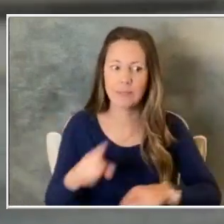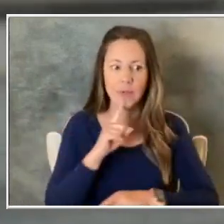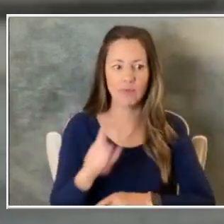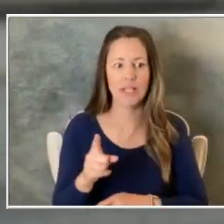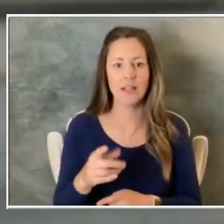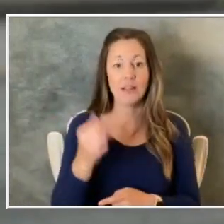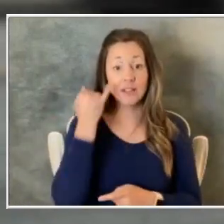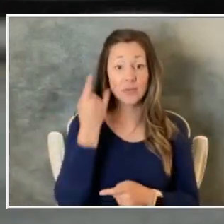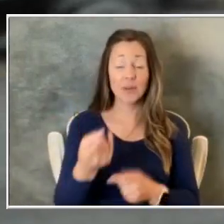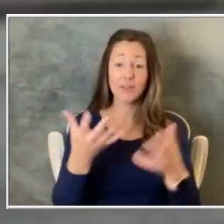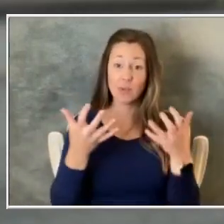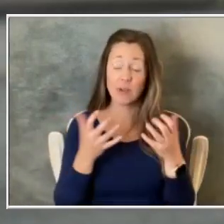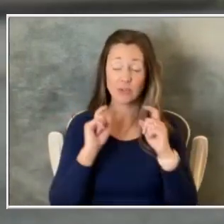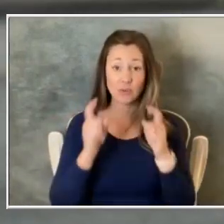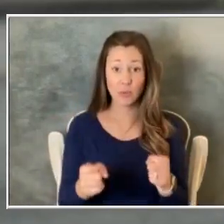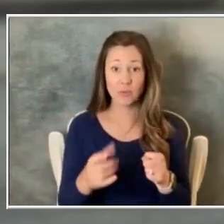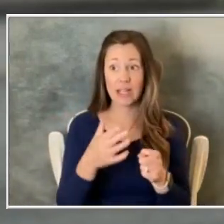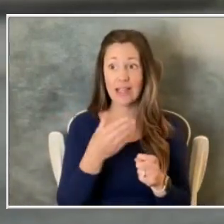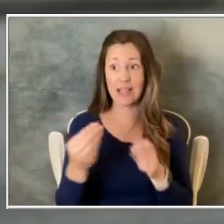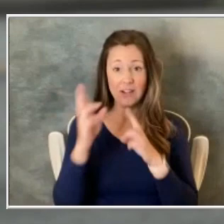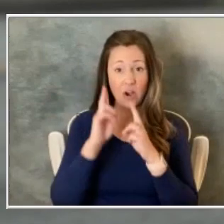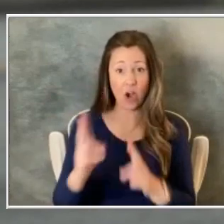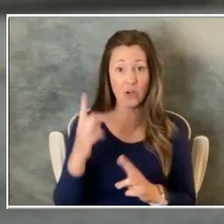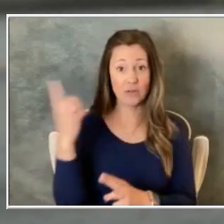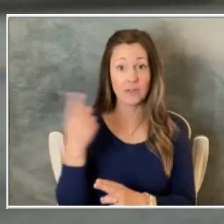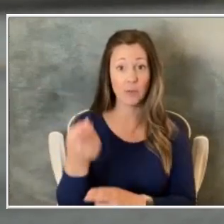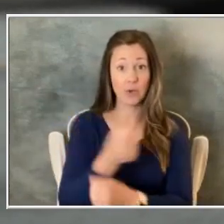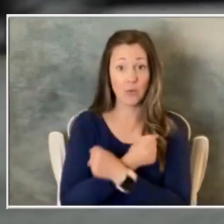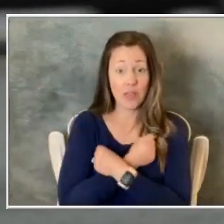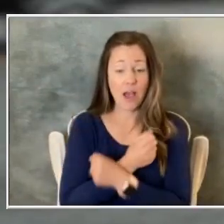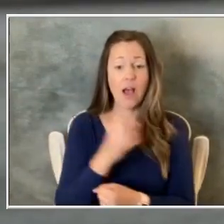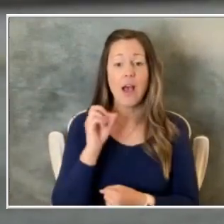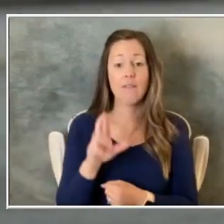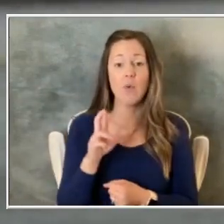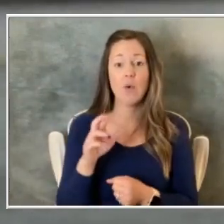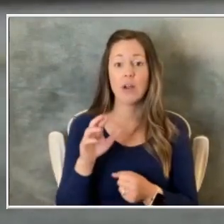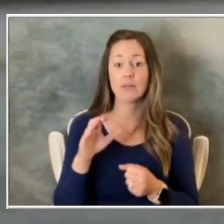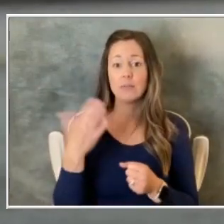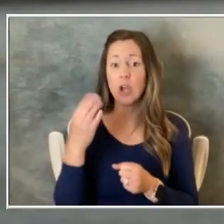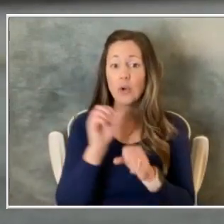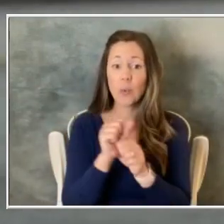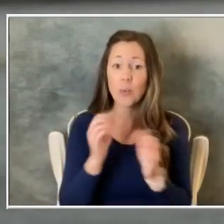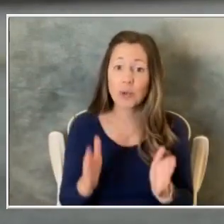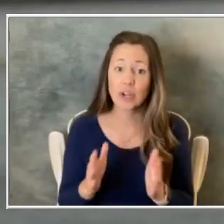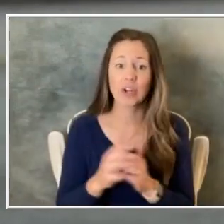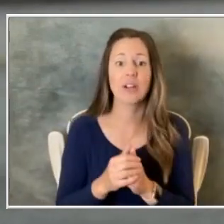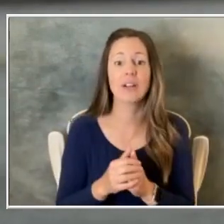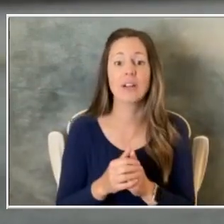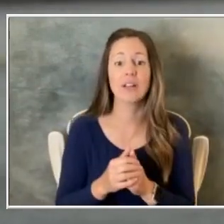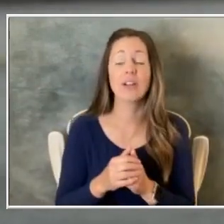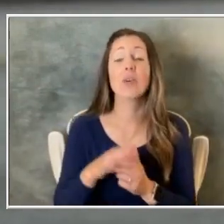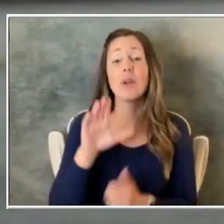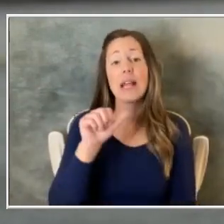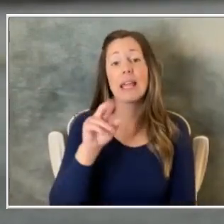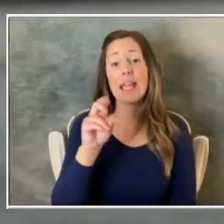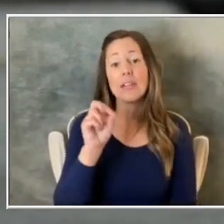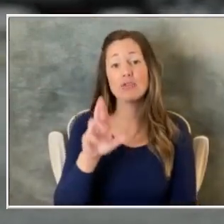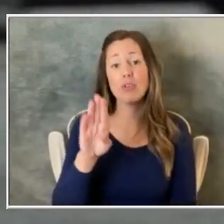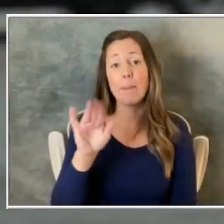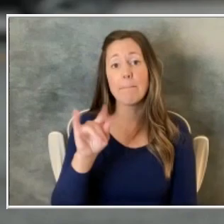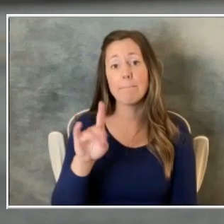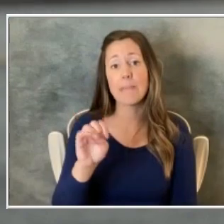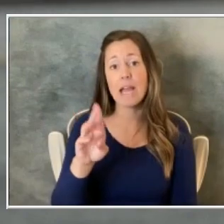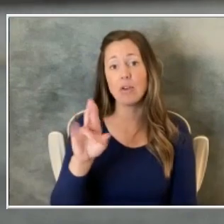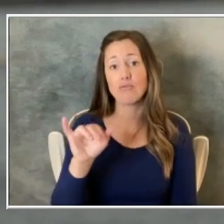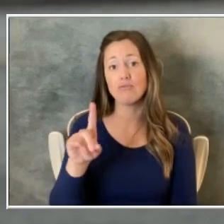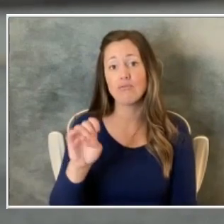like to donate in honor of someone that you love or a colleague, please, go to cancerbikeride.org. We want to